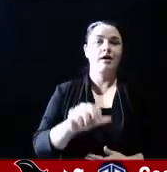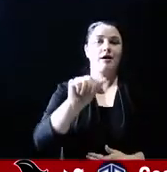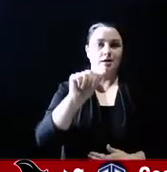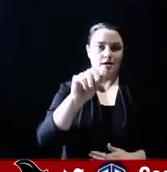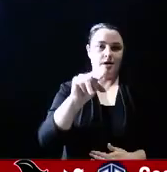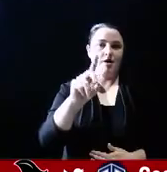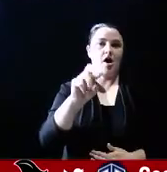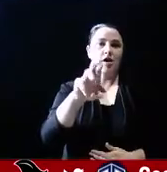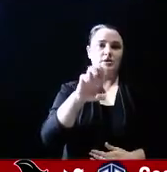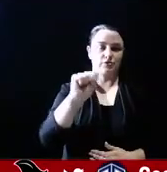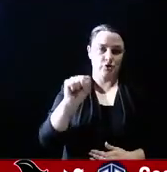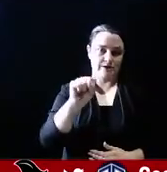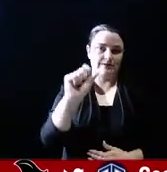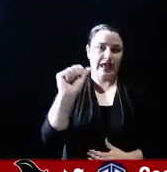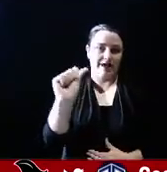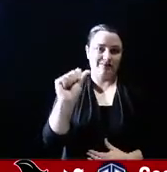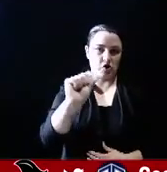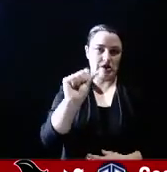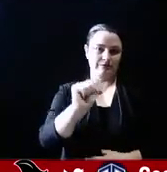Andres Alvarez.